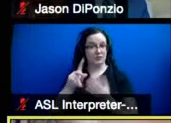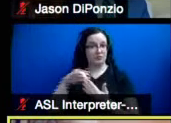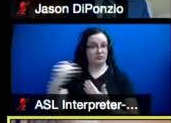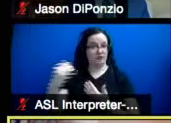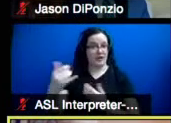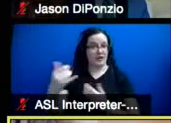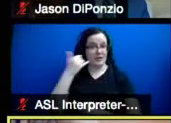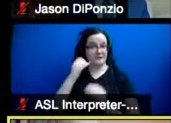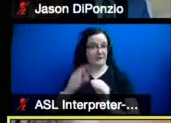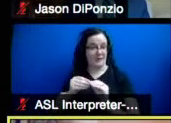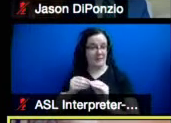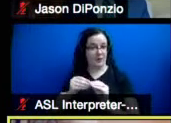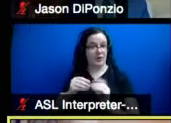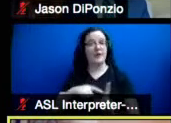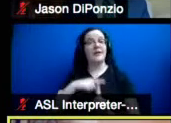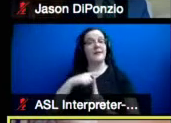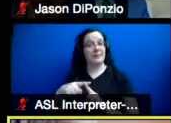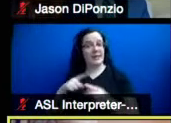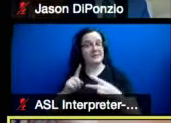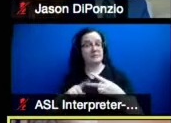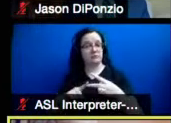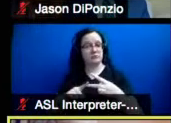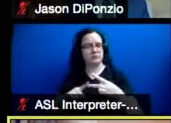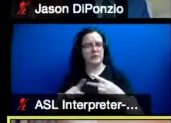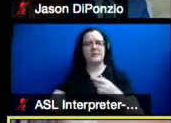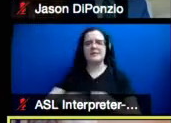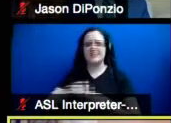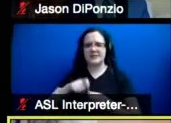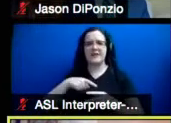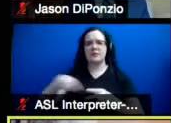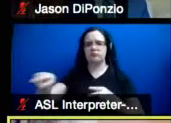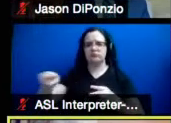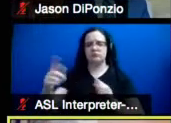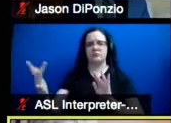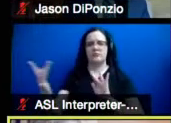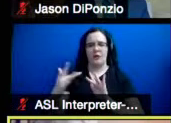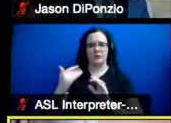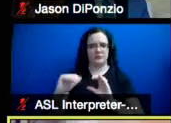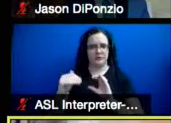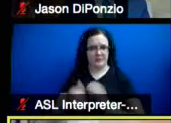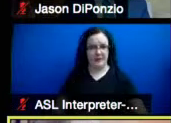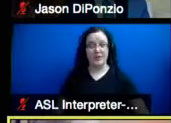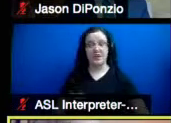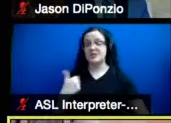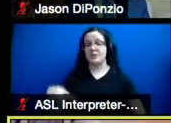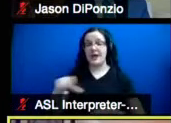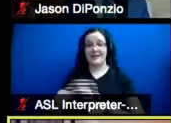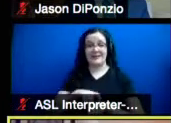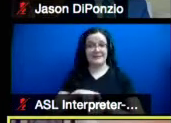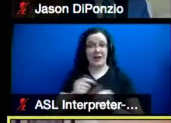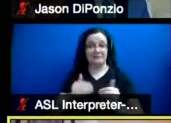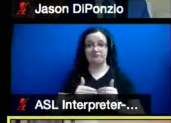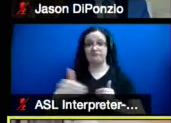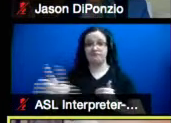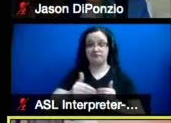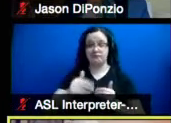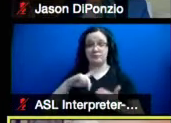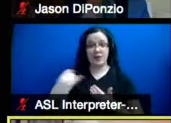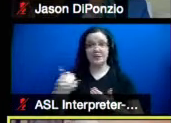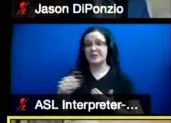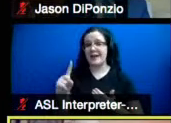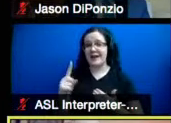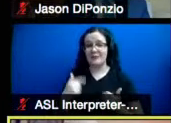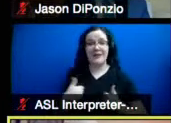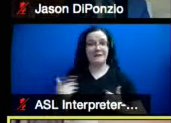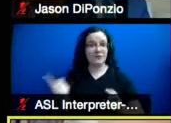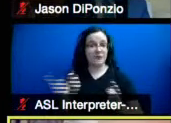we have a dedicated outreach email. So at any time throughout the project's life cycle, anyone with questions or concerns